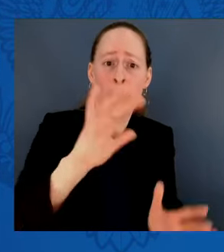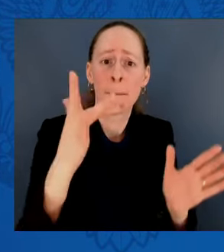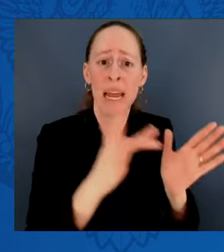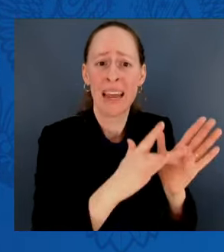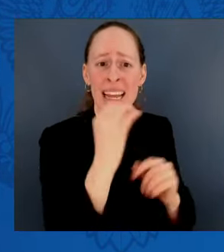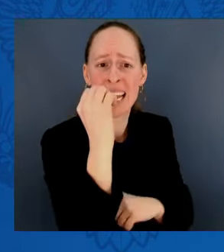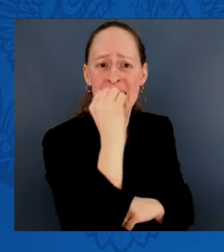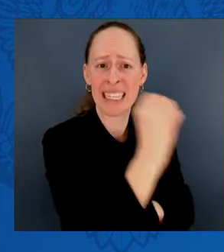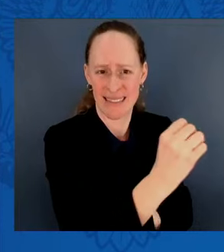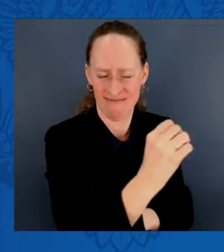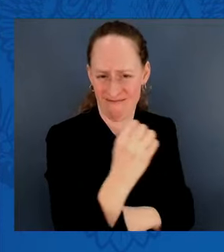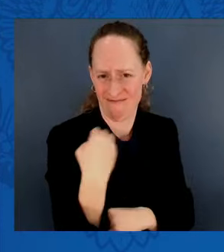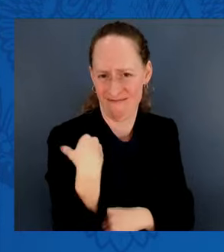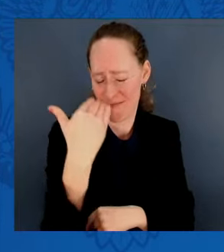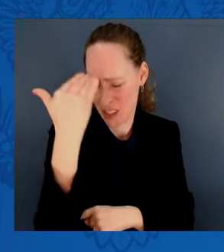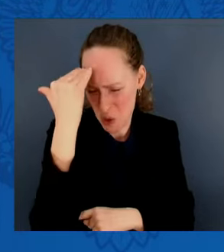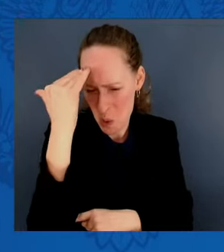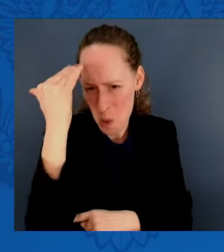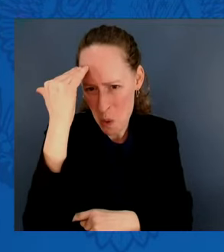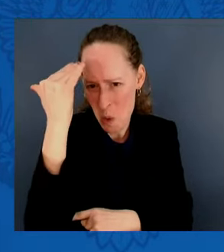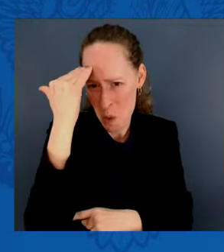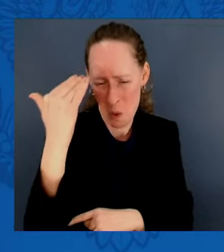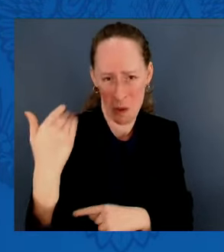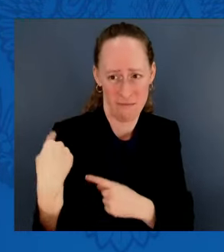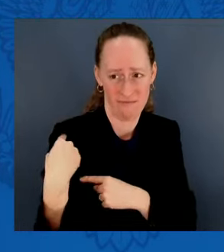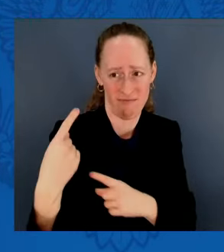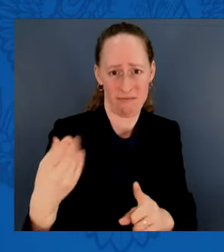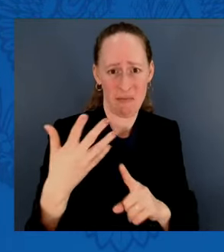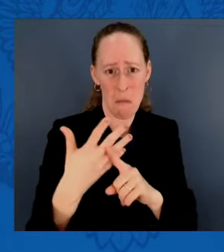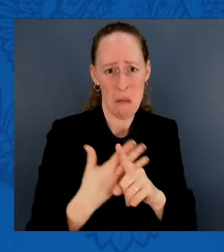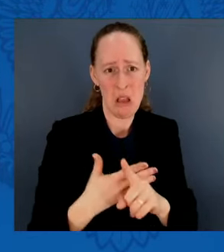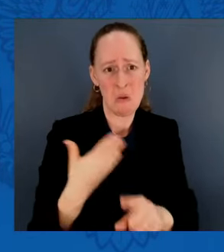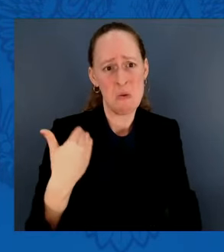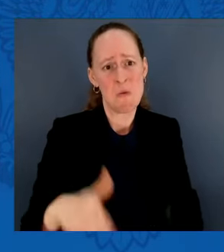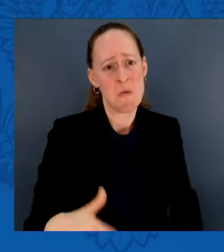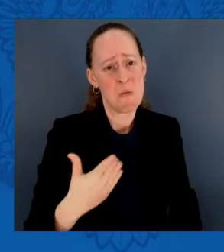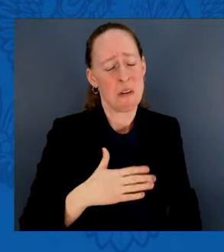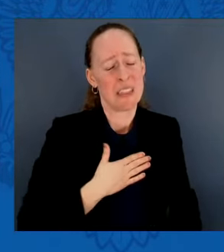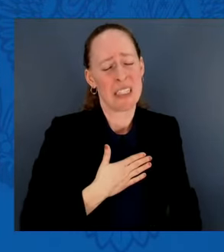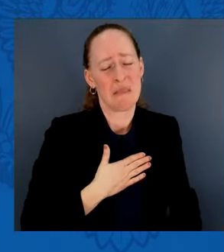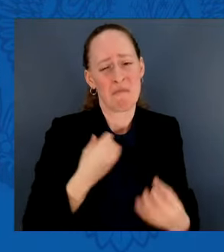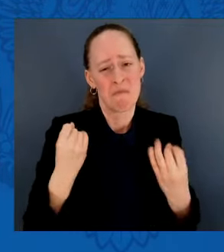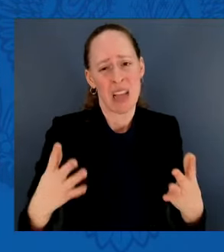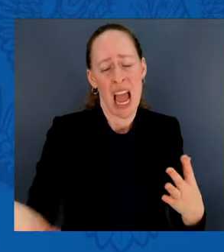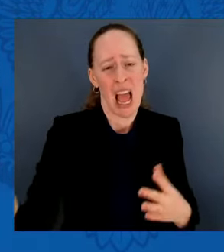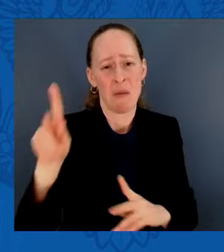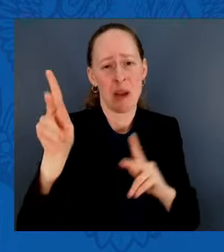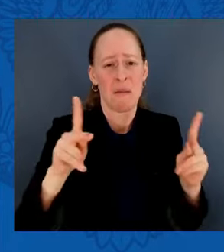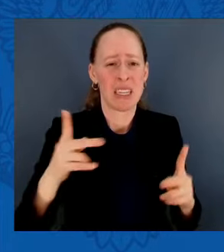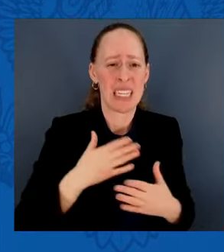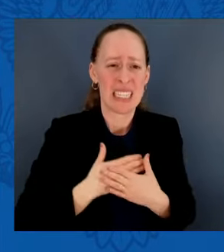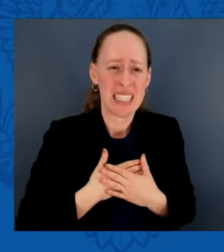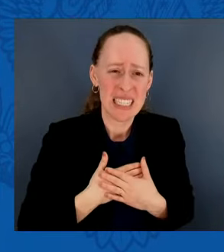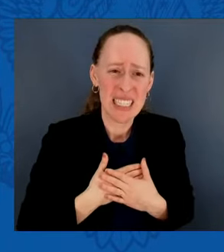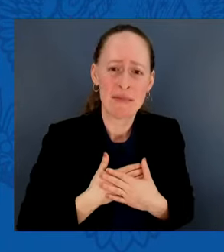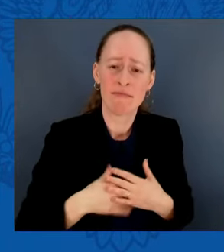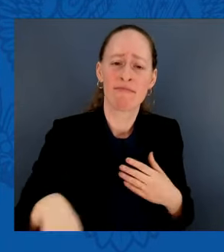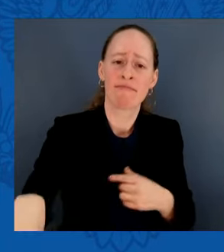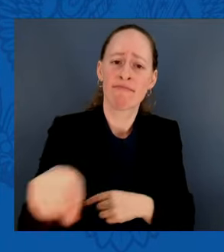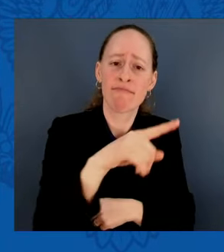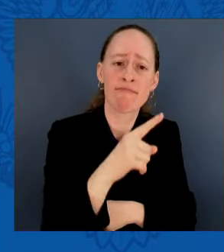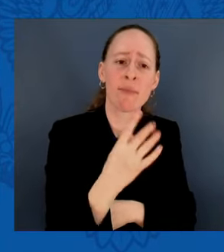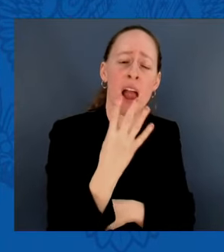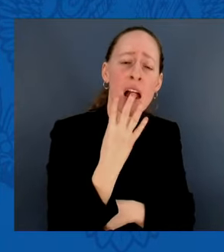gut-wrenching for so many people, for the Israeli people, for the Palestinian people, and so many here in America.